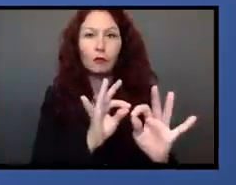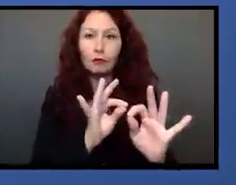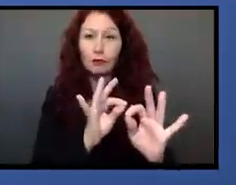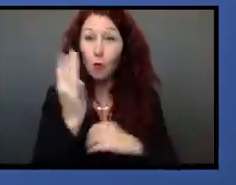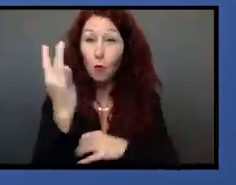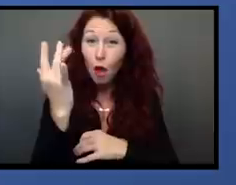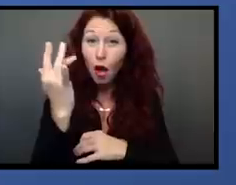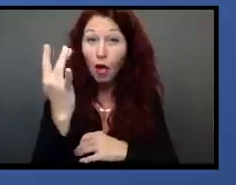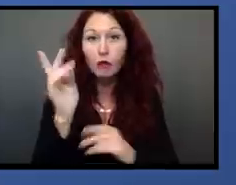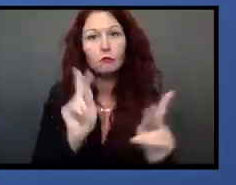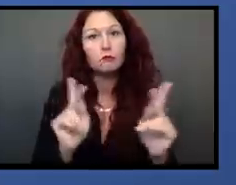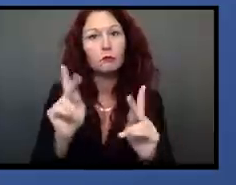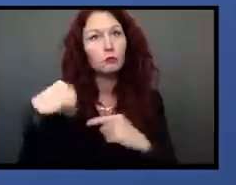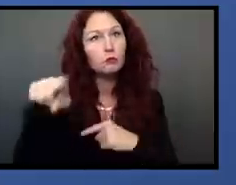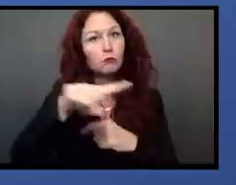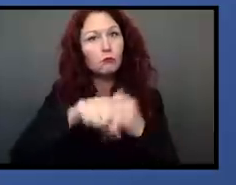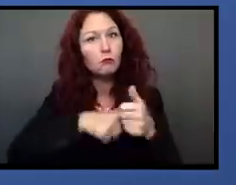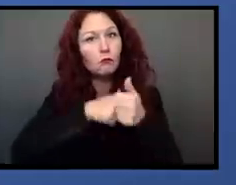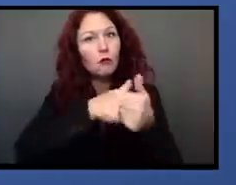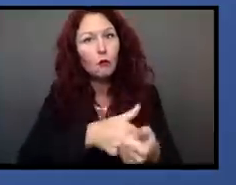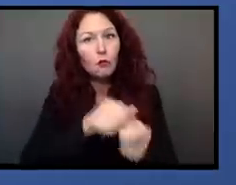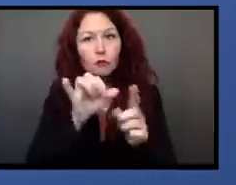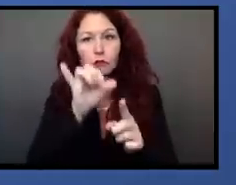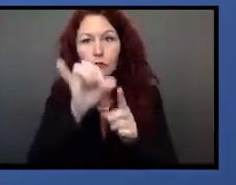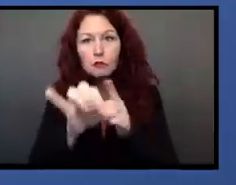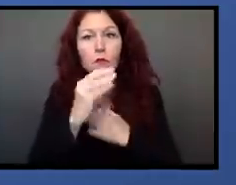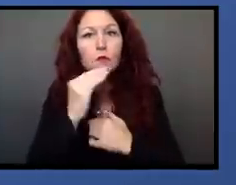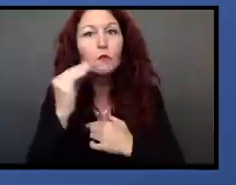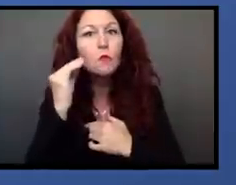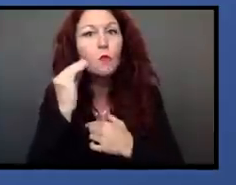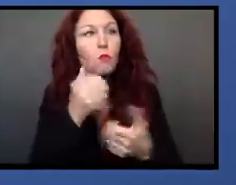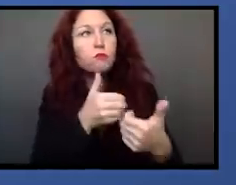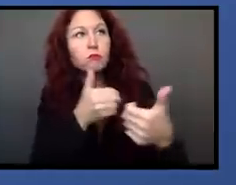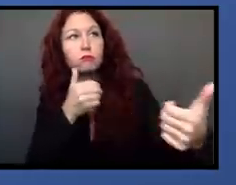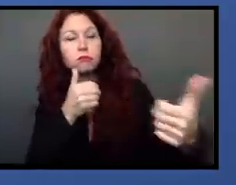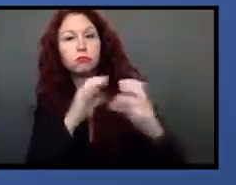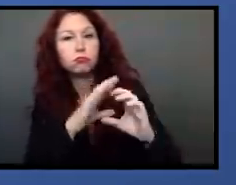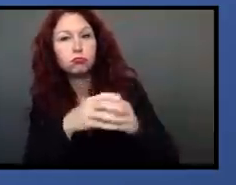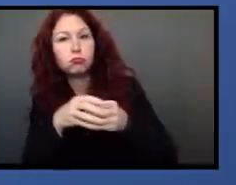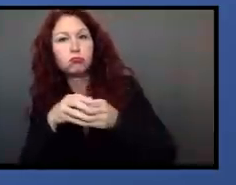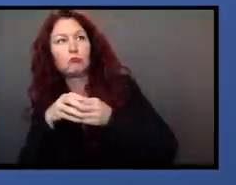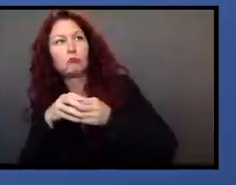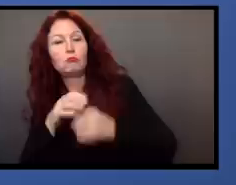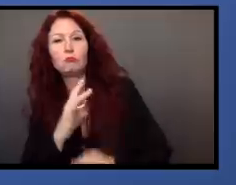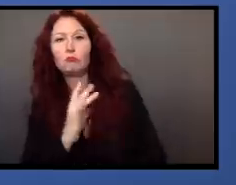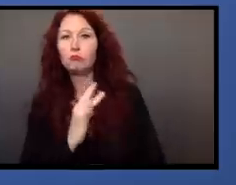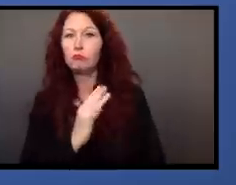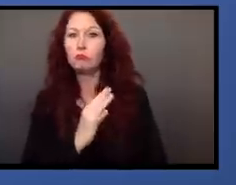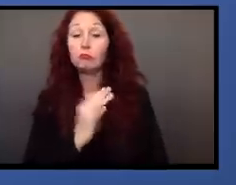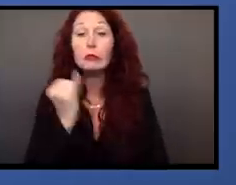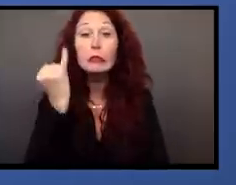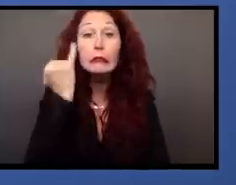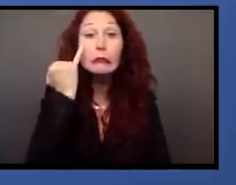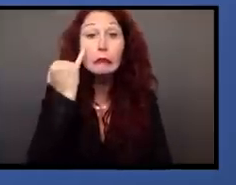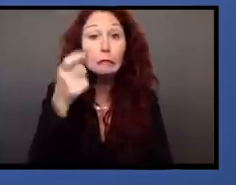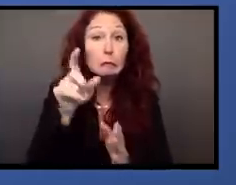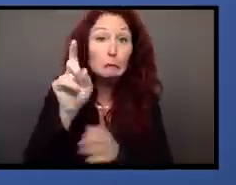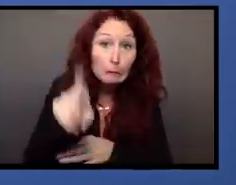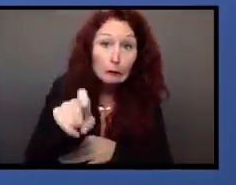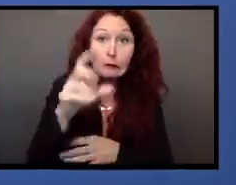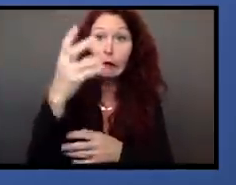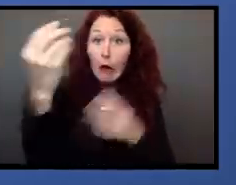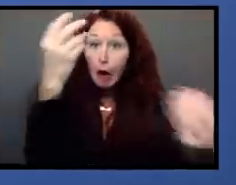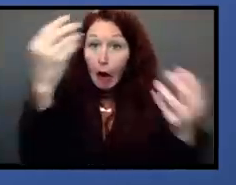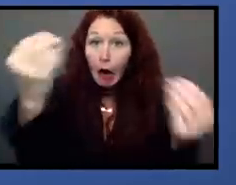to be staying safer at home. And if you must go out to do something essential, practice social distancing. In the meantime,